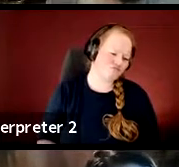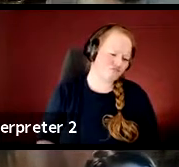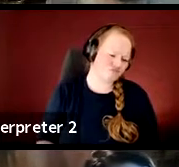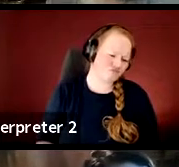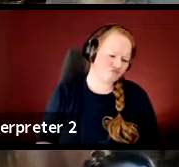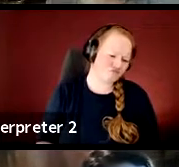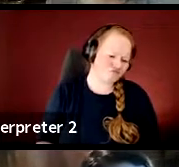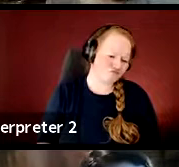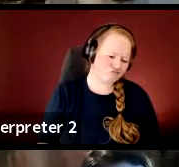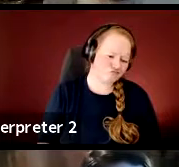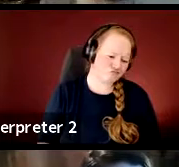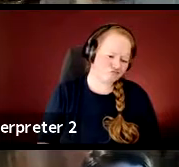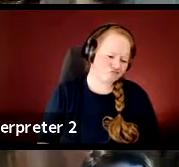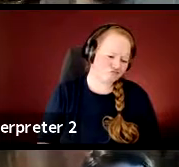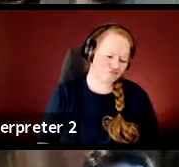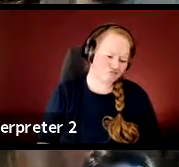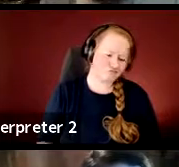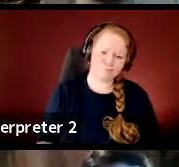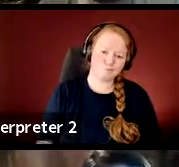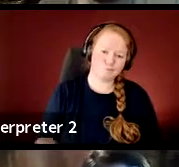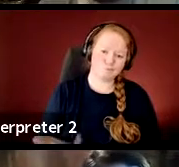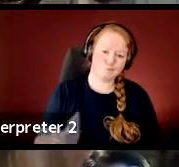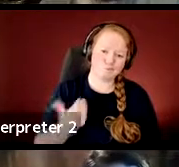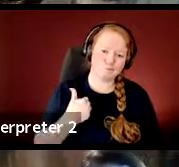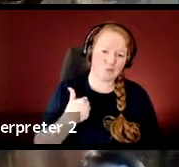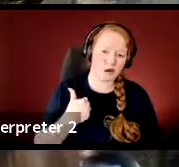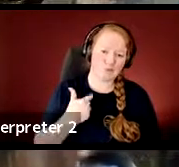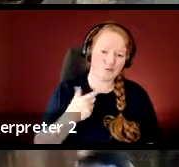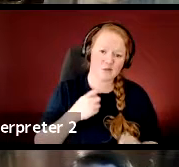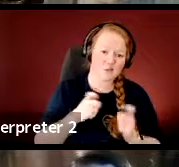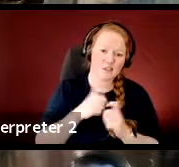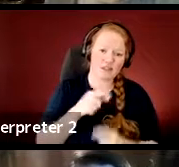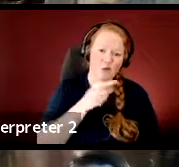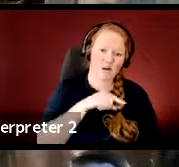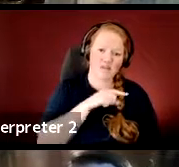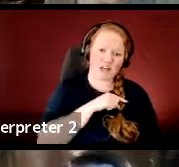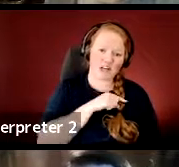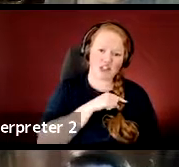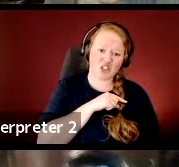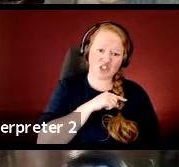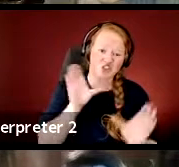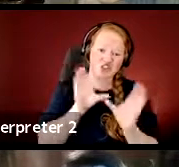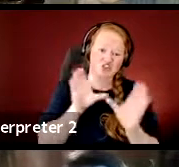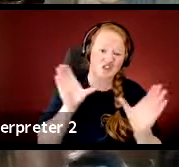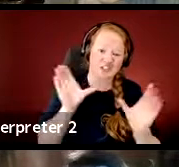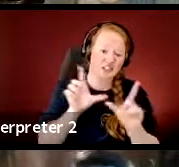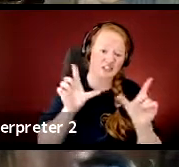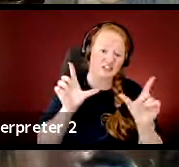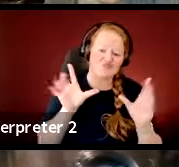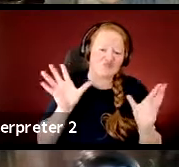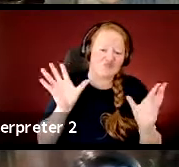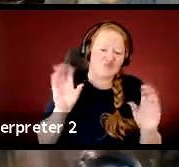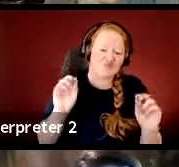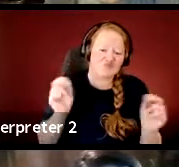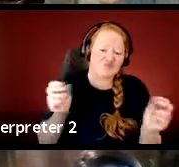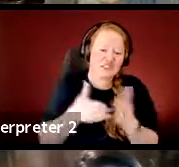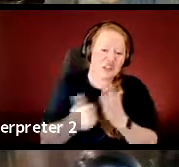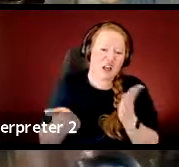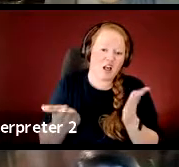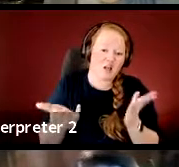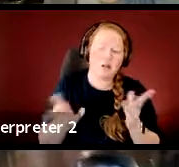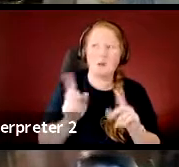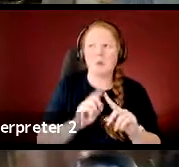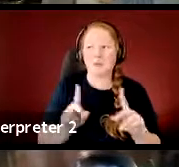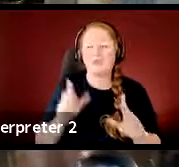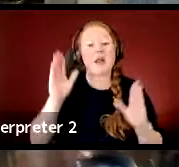have any particular qualifications on this, so I hope somebody smarter